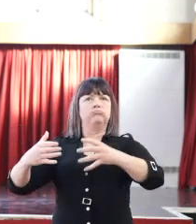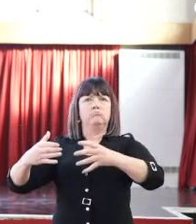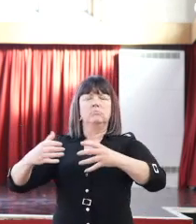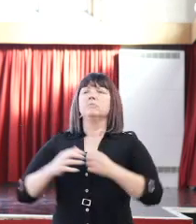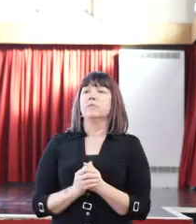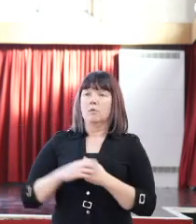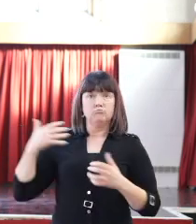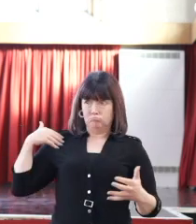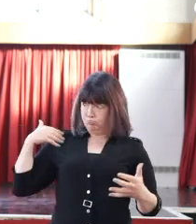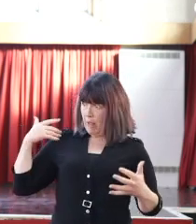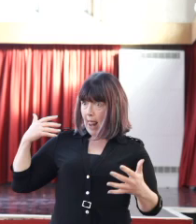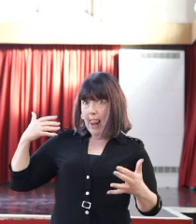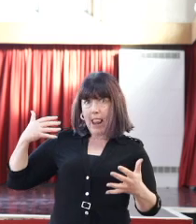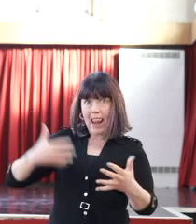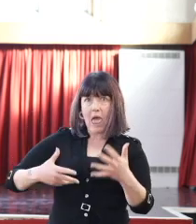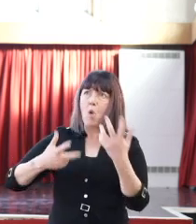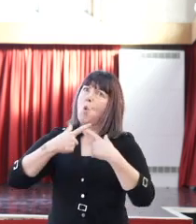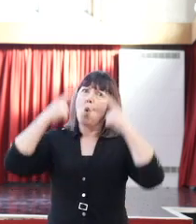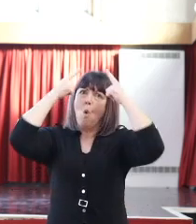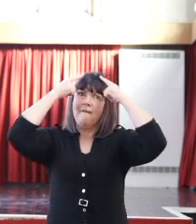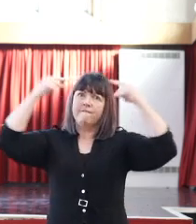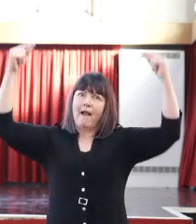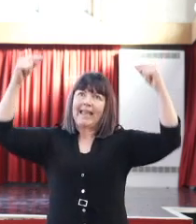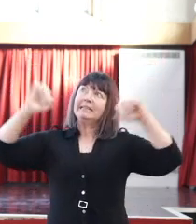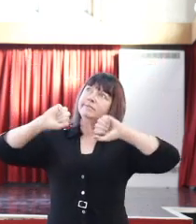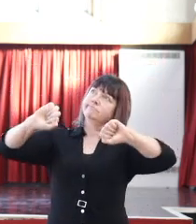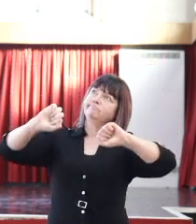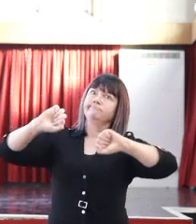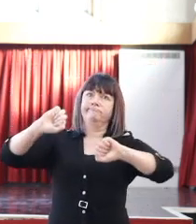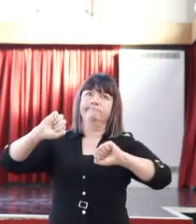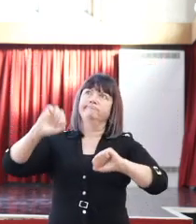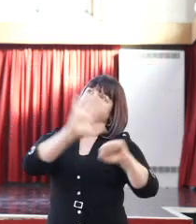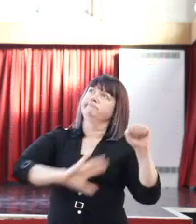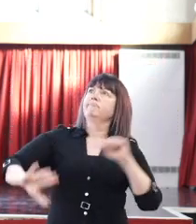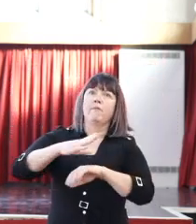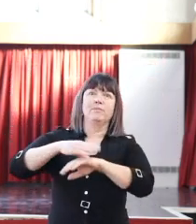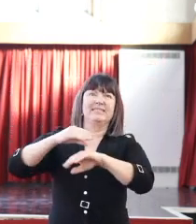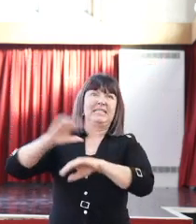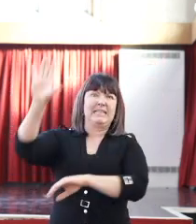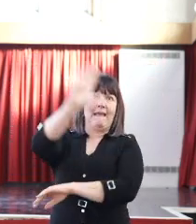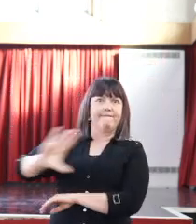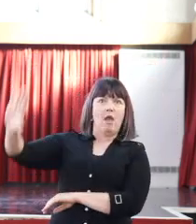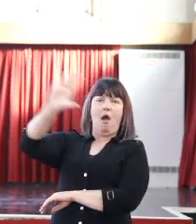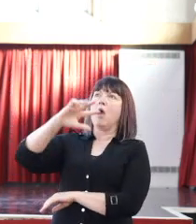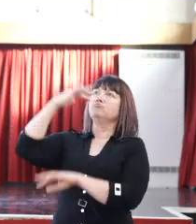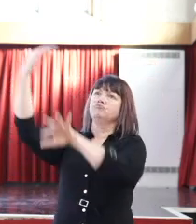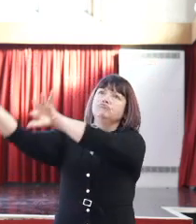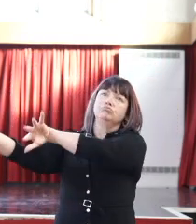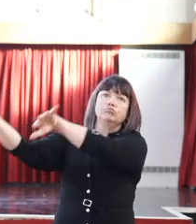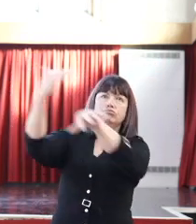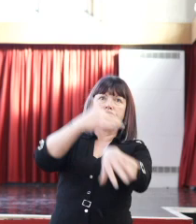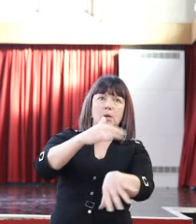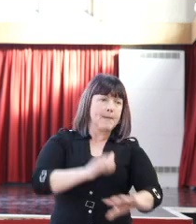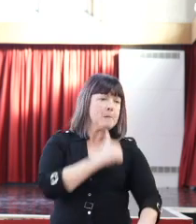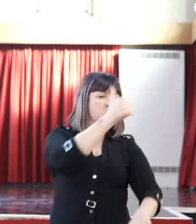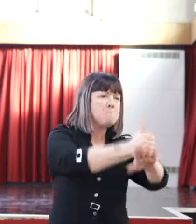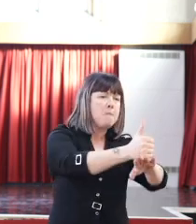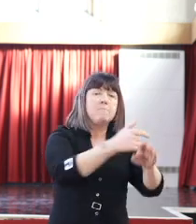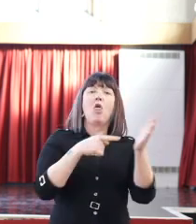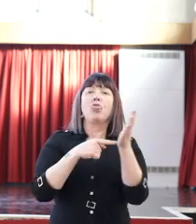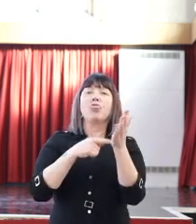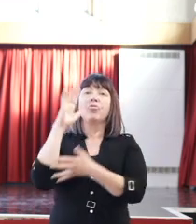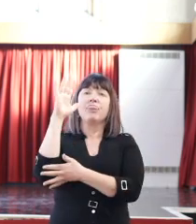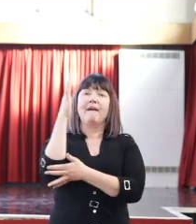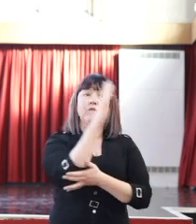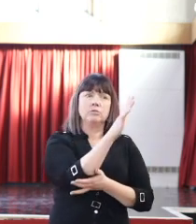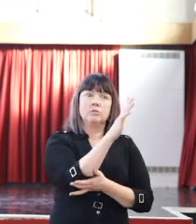Centuries later, the Vikings invaded from Scandinavia, named many Norfolk places, and set up bases in Thetford and what was to become the city